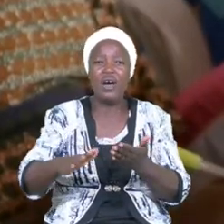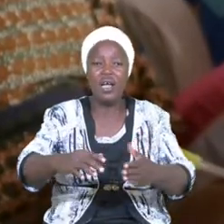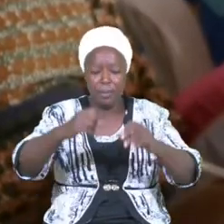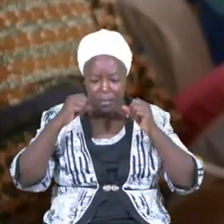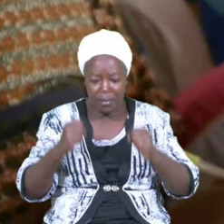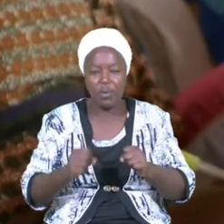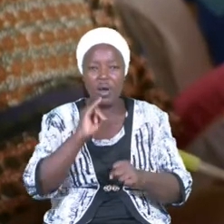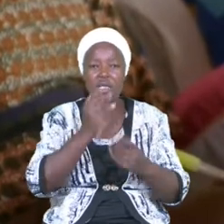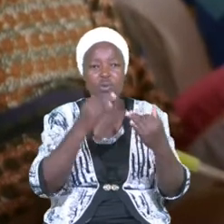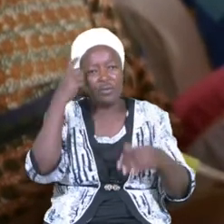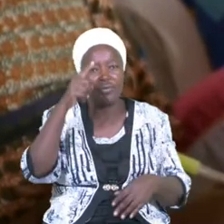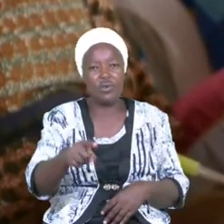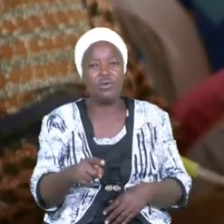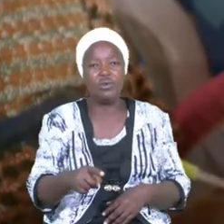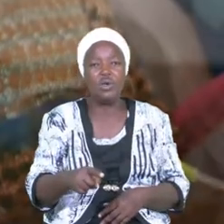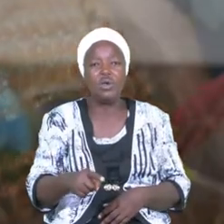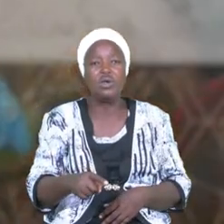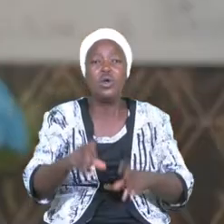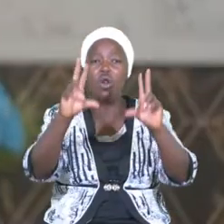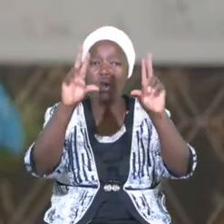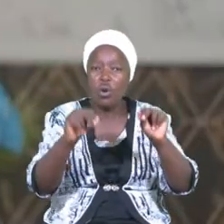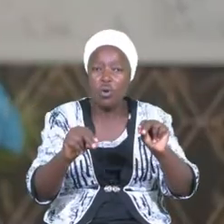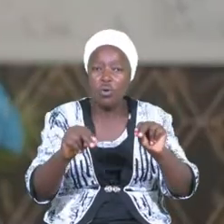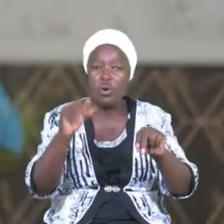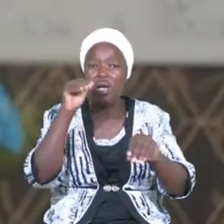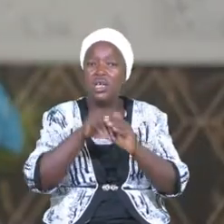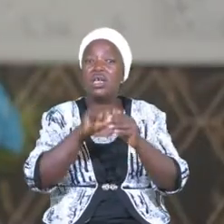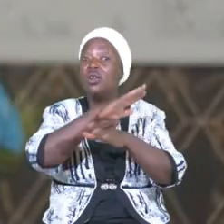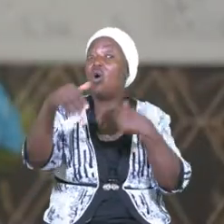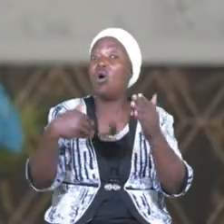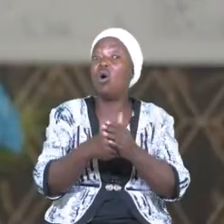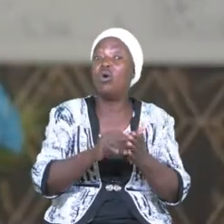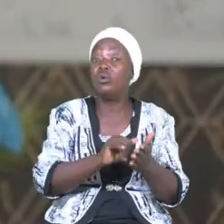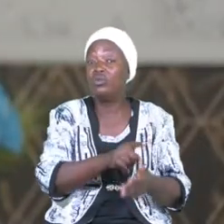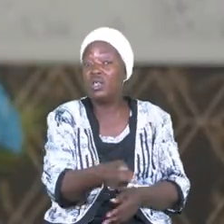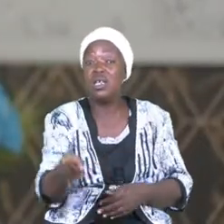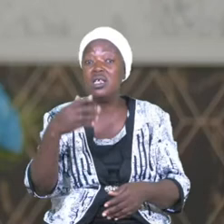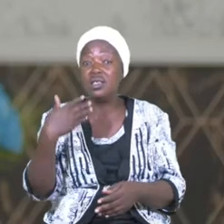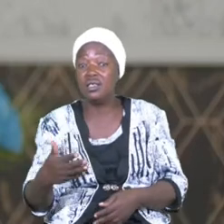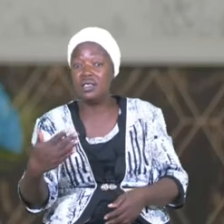you. Nay, in all these things,